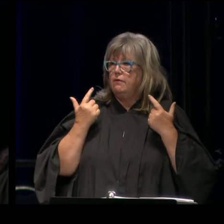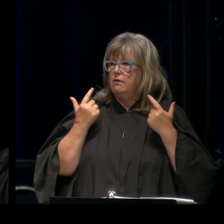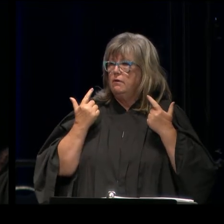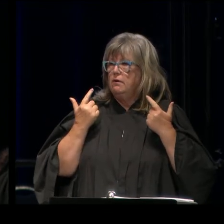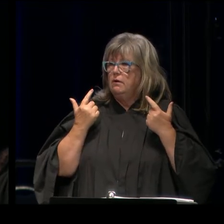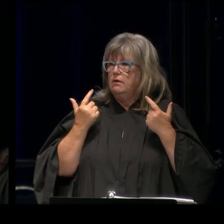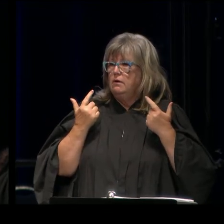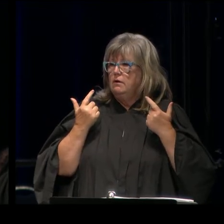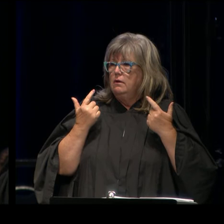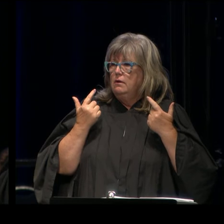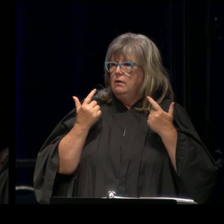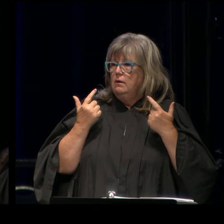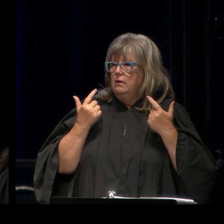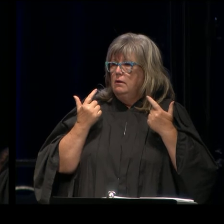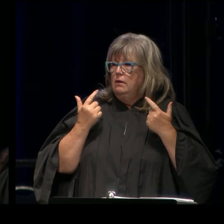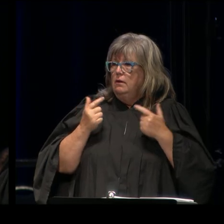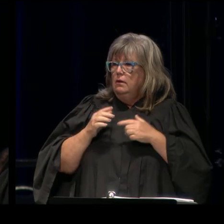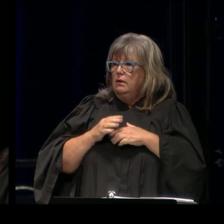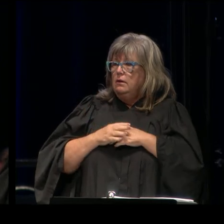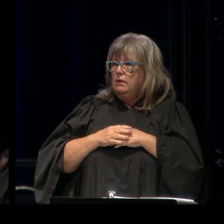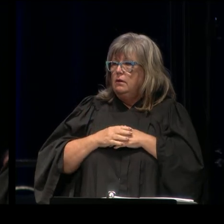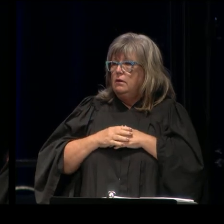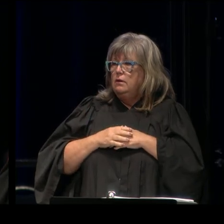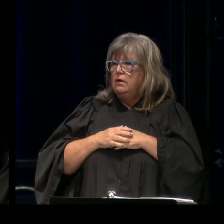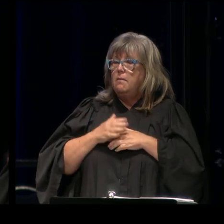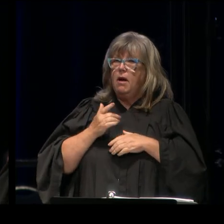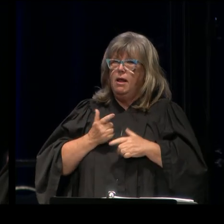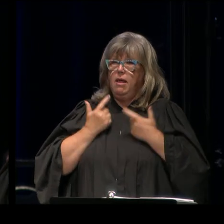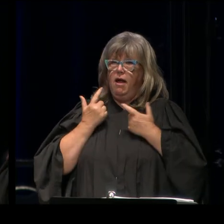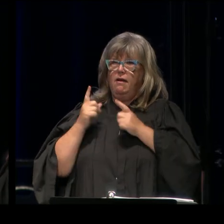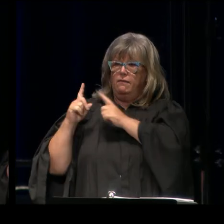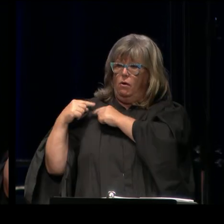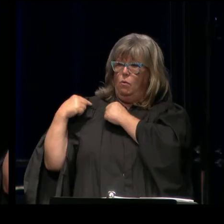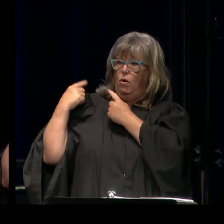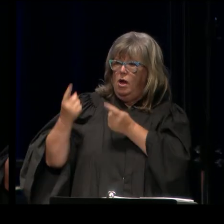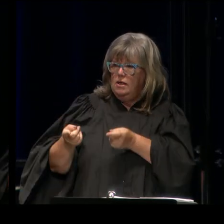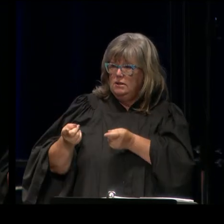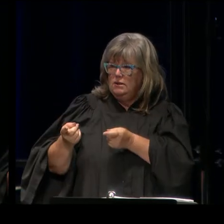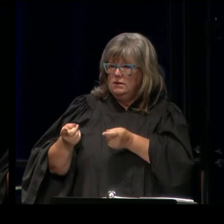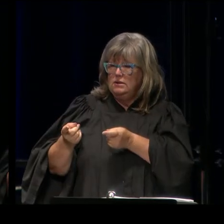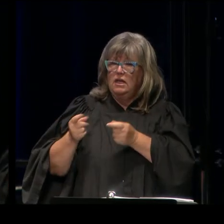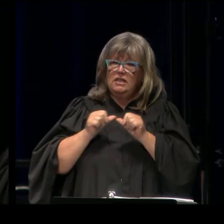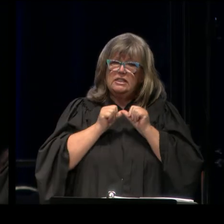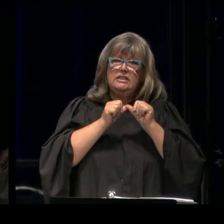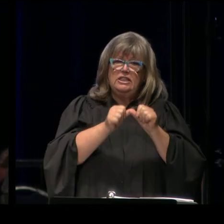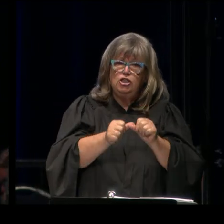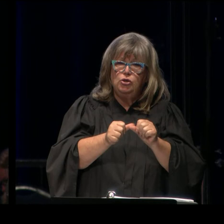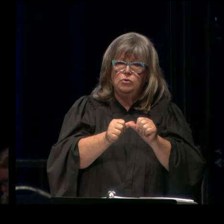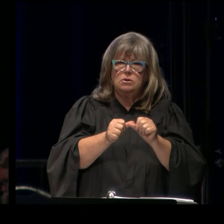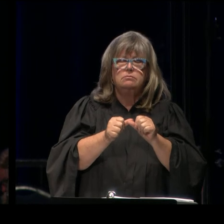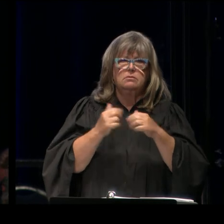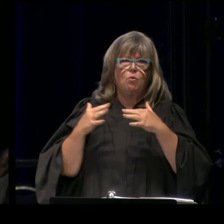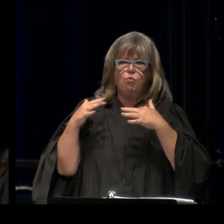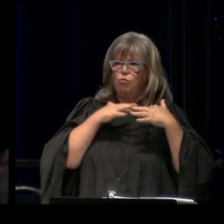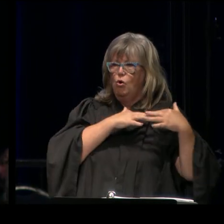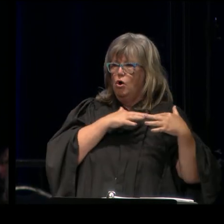was and continues to be a war. I faced many